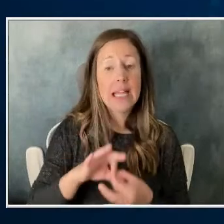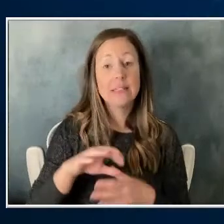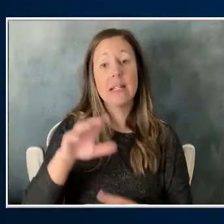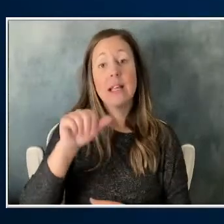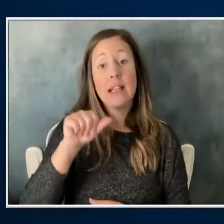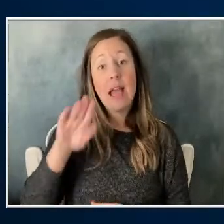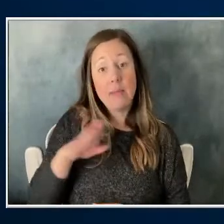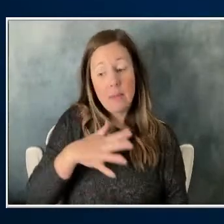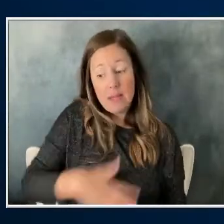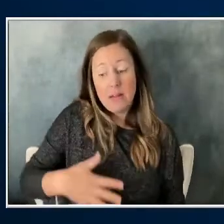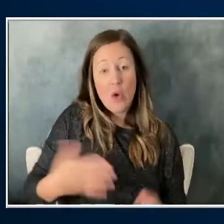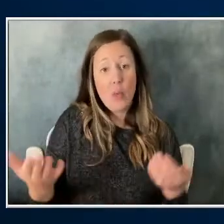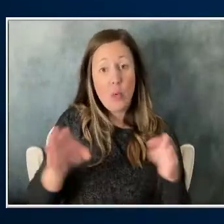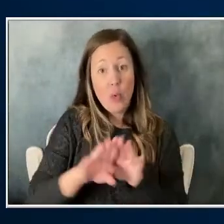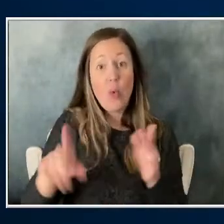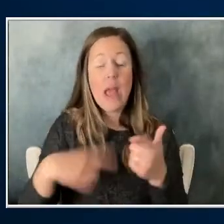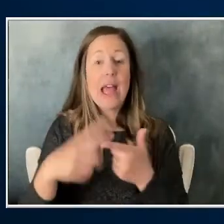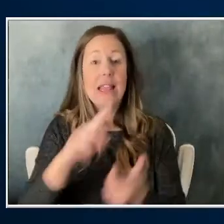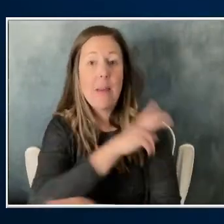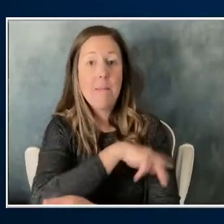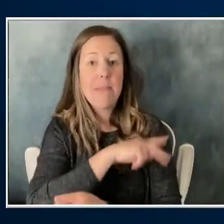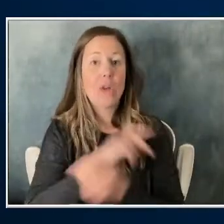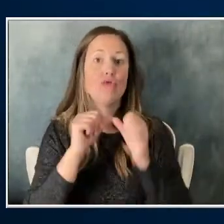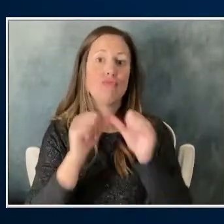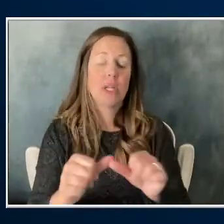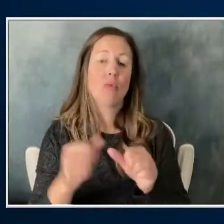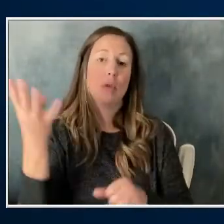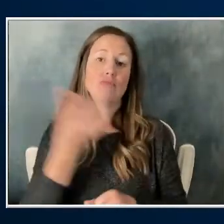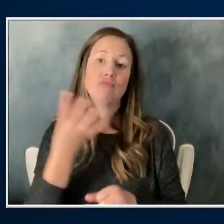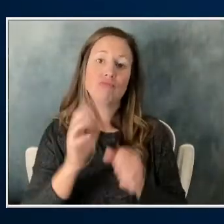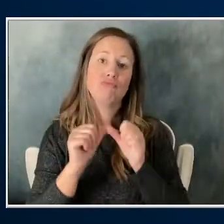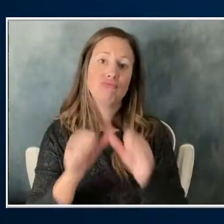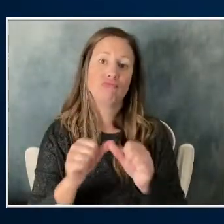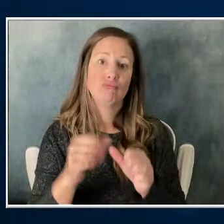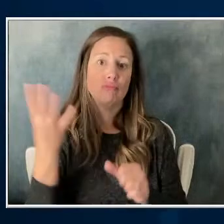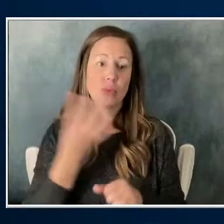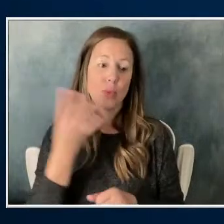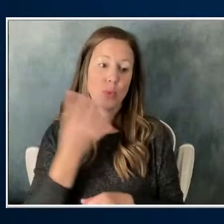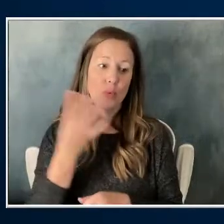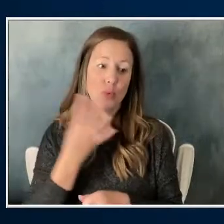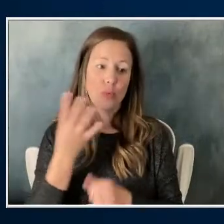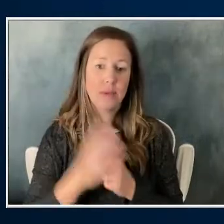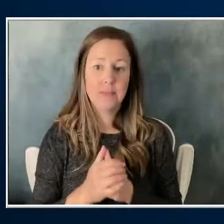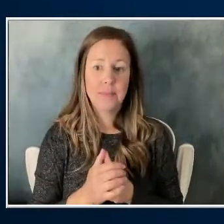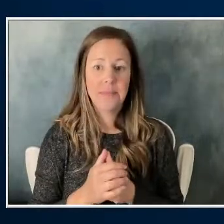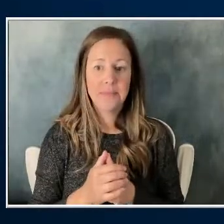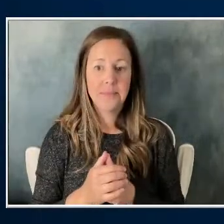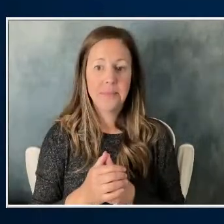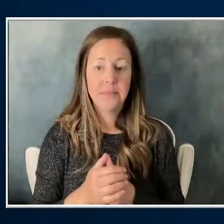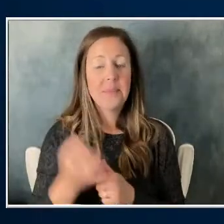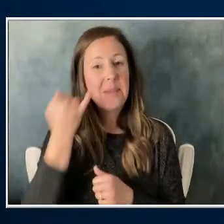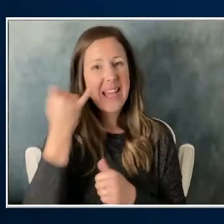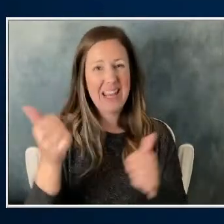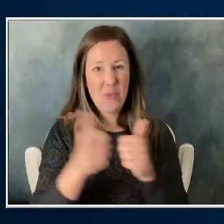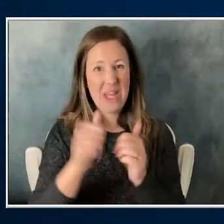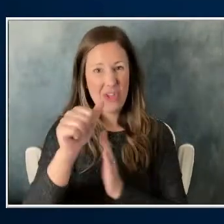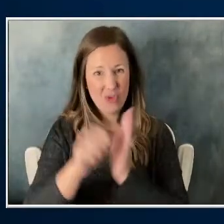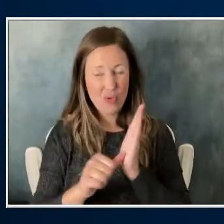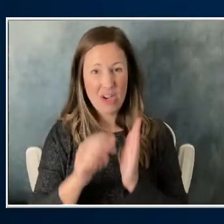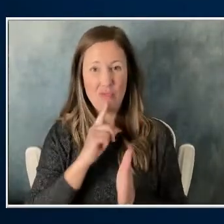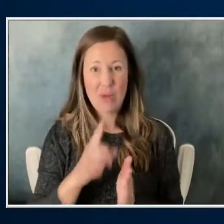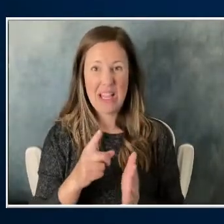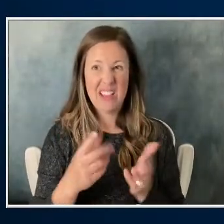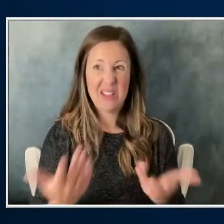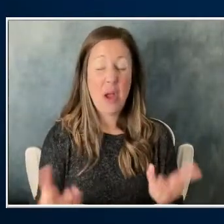a continuous perfusion of heated chemotherapy. The idea is that, you know, with the surgery, there certainly were microscopic